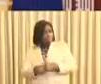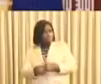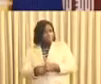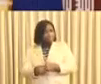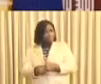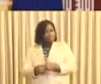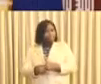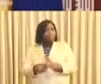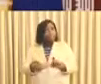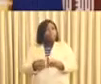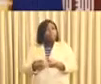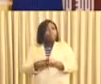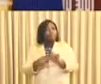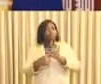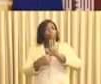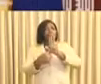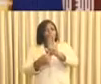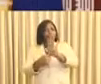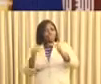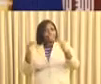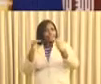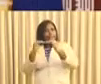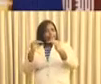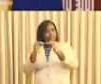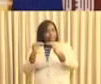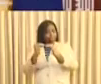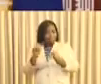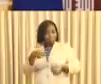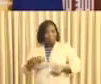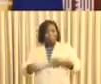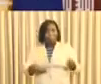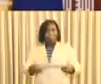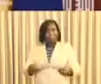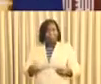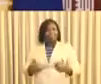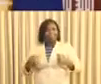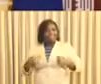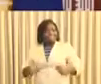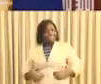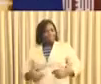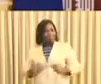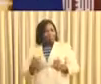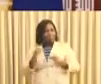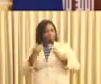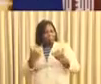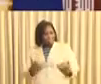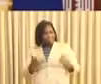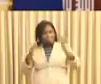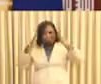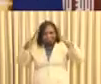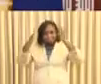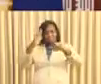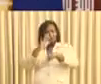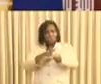distribution of health facilities, as we have tended to focus our infrastructure on Accra and one or two of our other